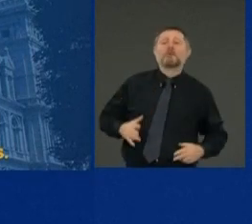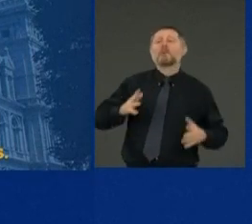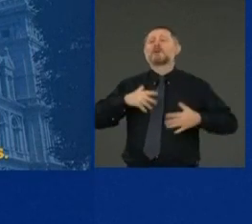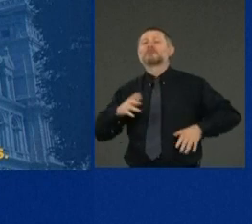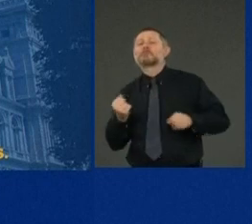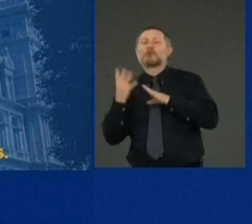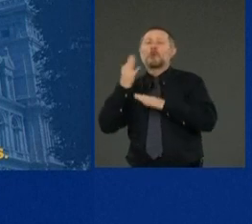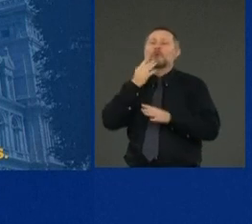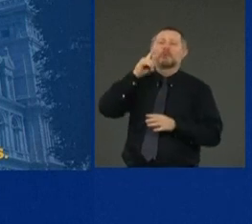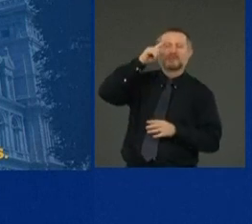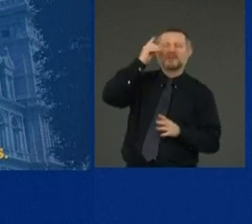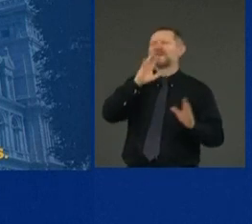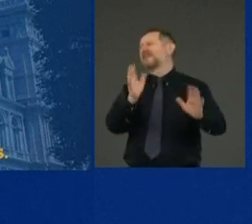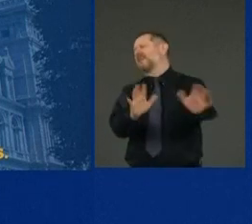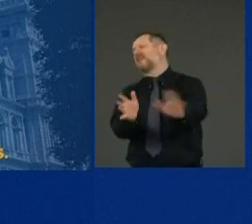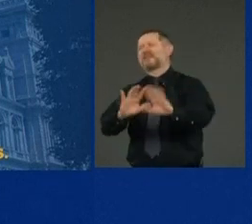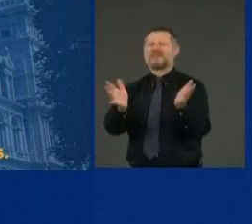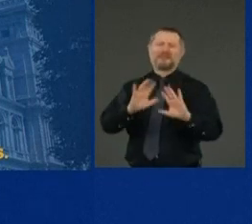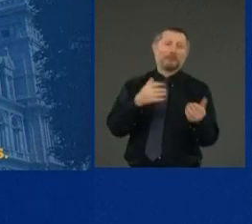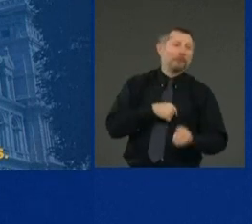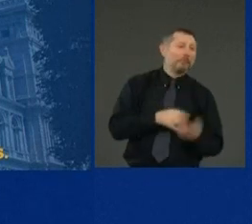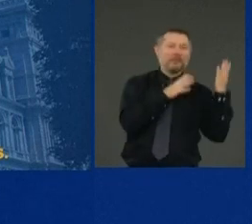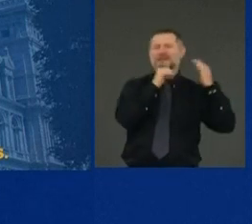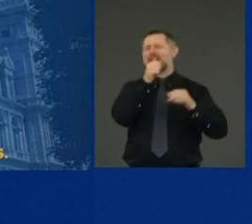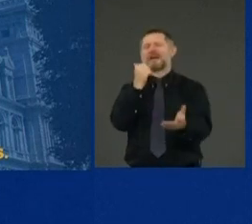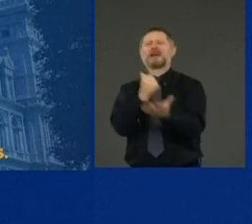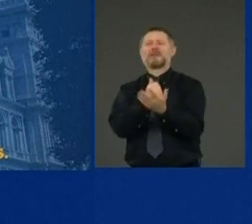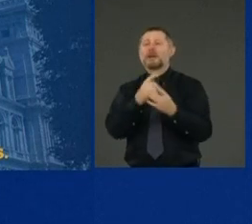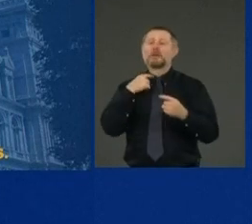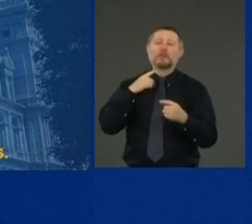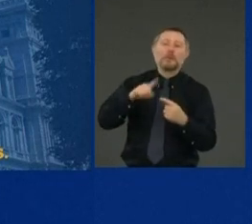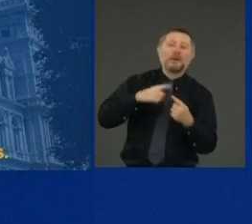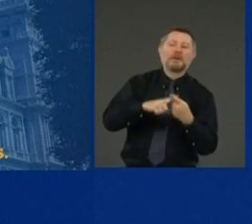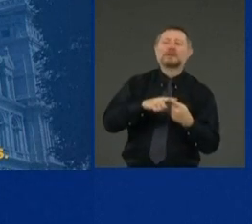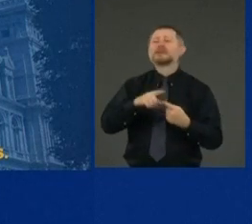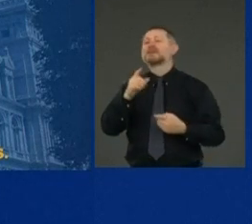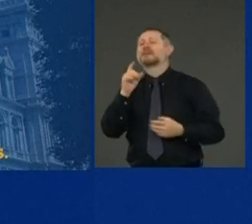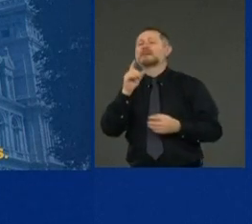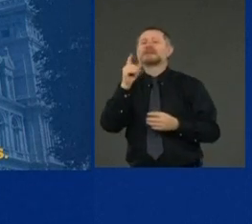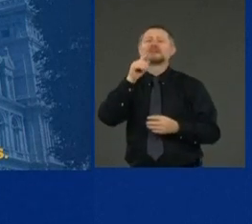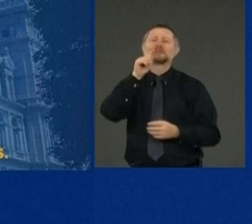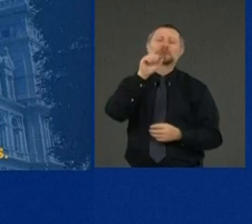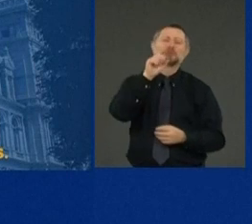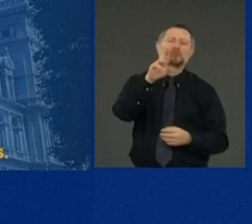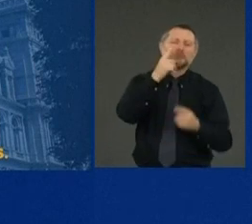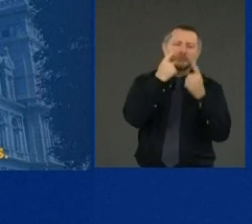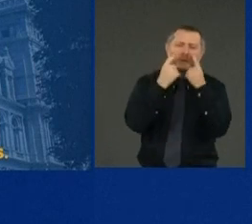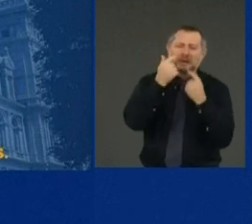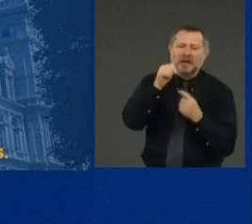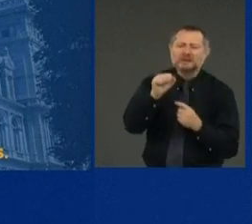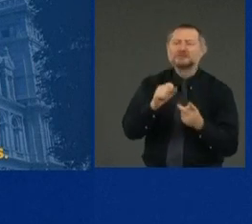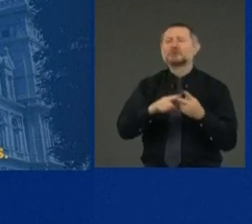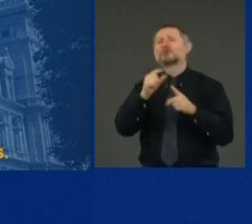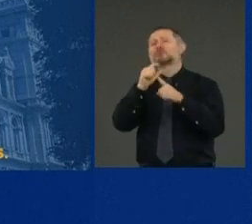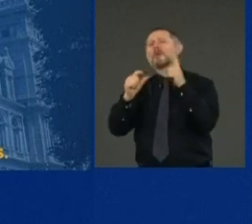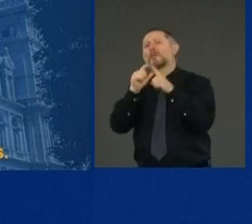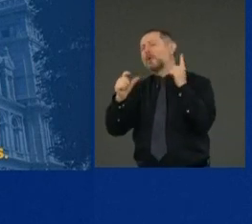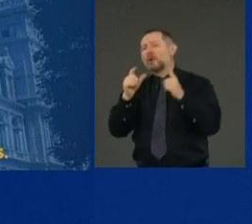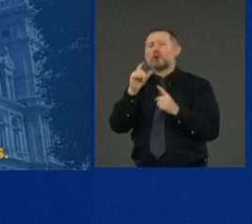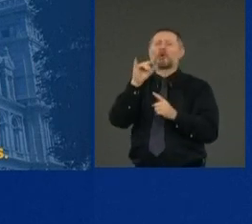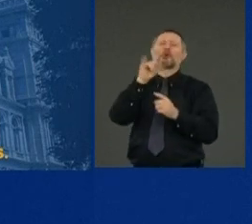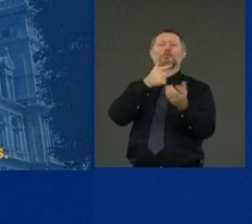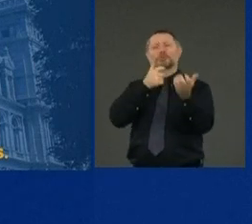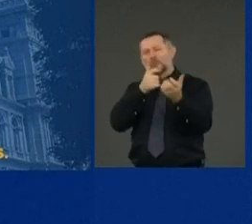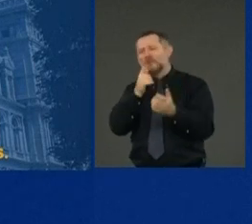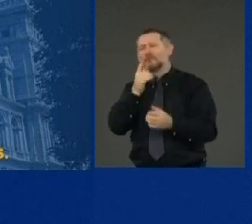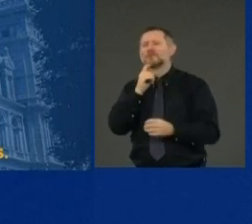bullets or slogans or the color of uniforms. This is about making fundamental change to the system, and it's